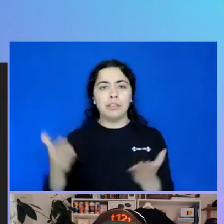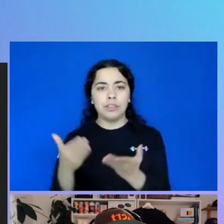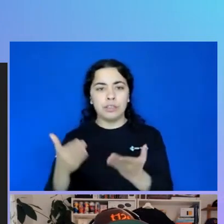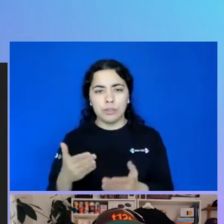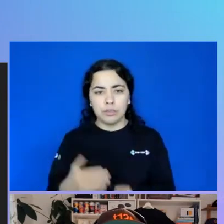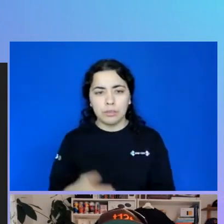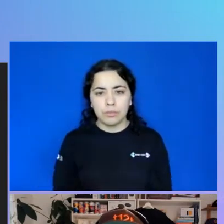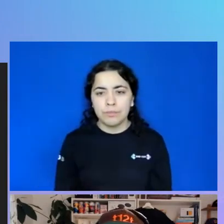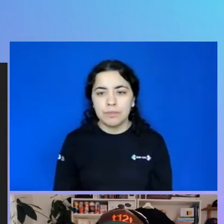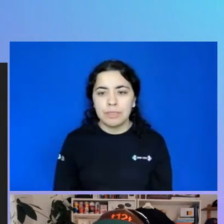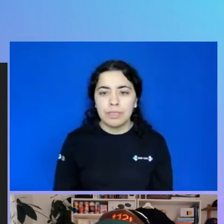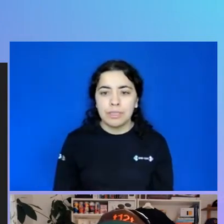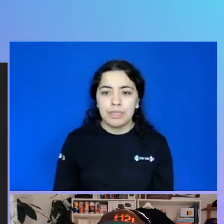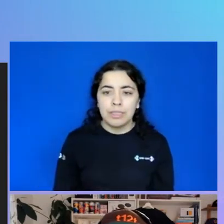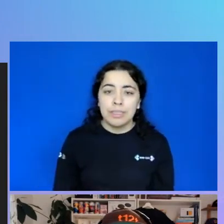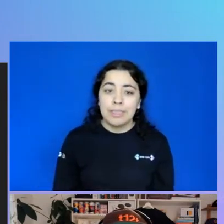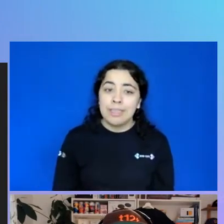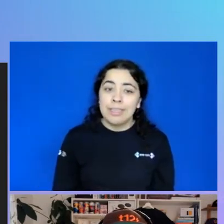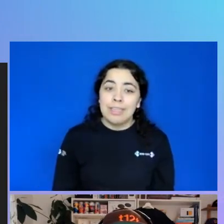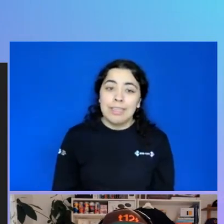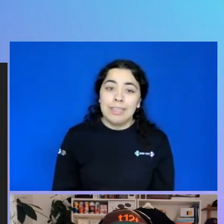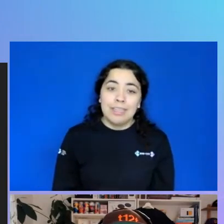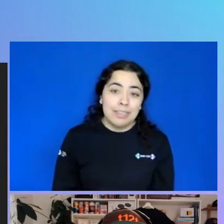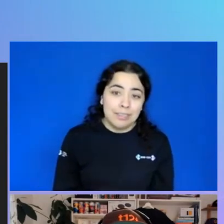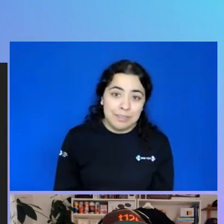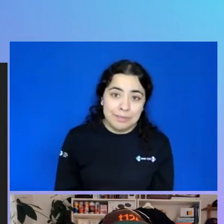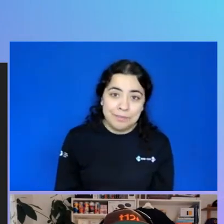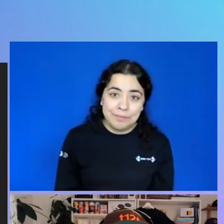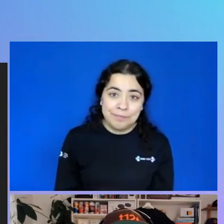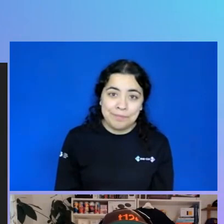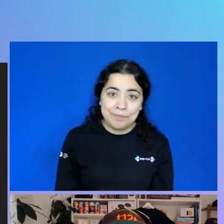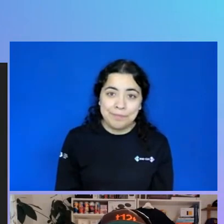Makes me annoyed, really annoyed.